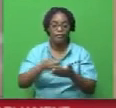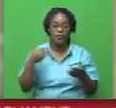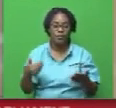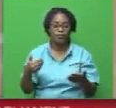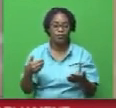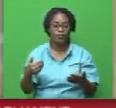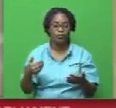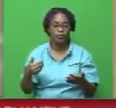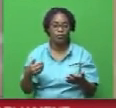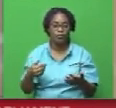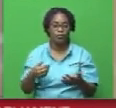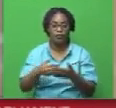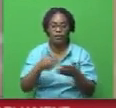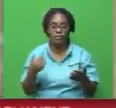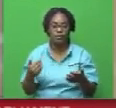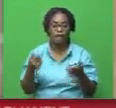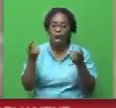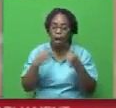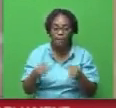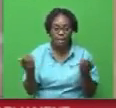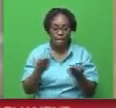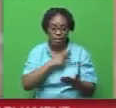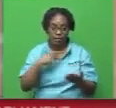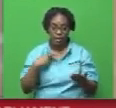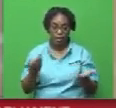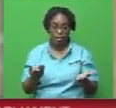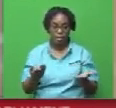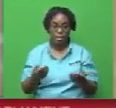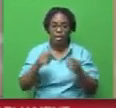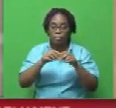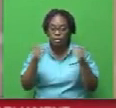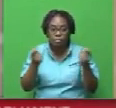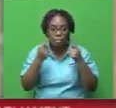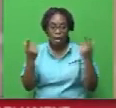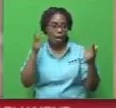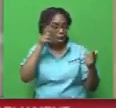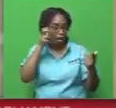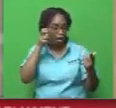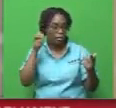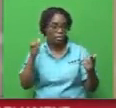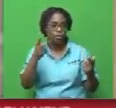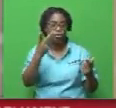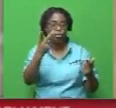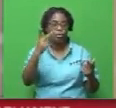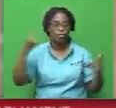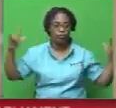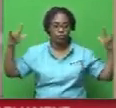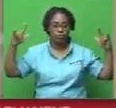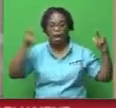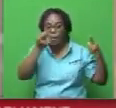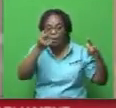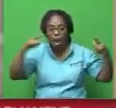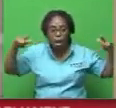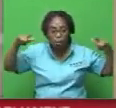airport. I am reading about the fact that we used to say that everything comes through illegal ports, but things like all the guns and